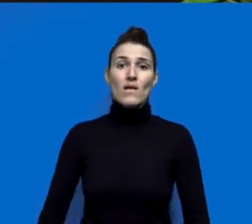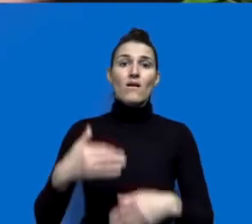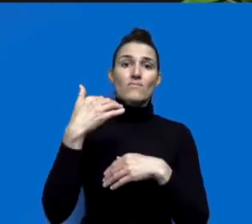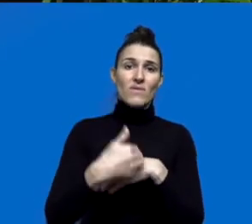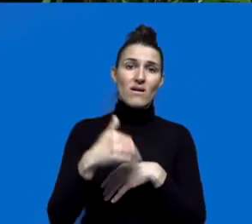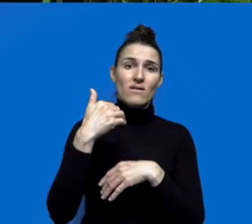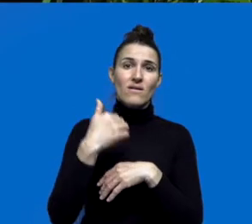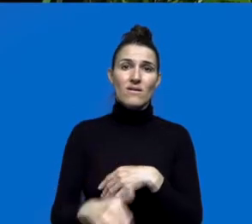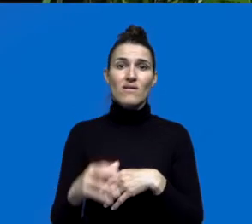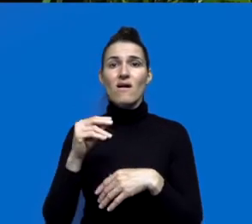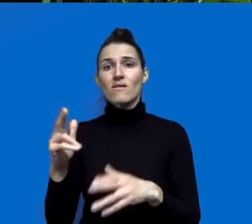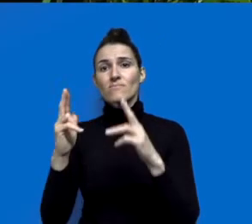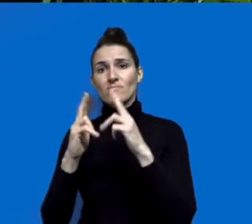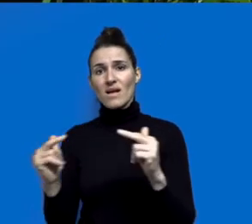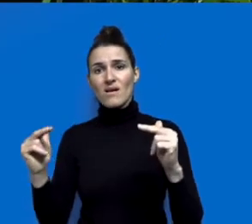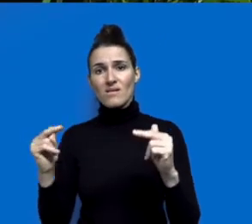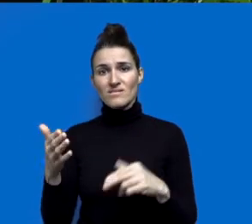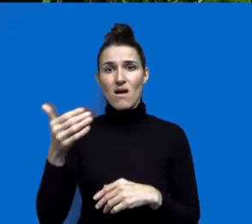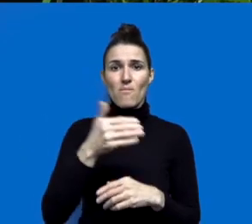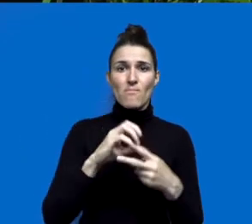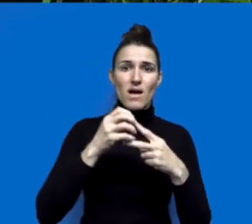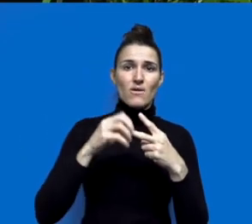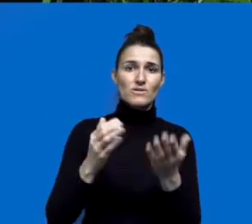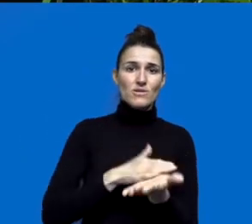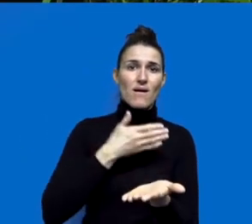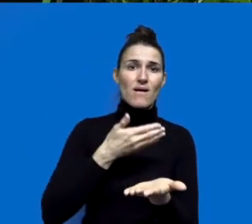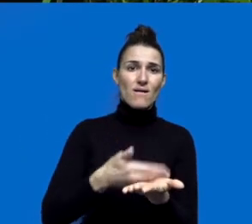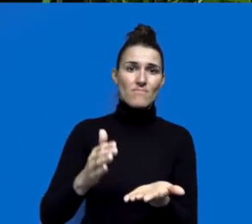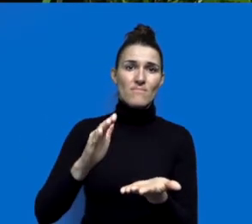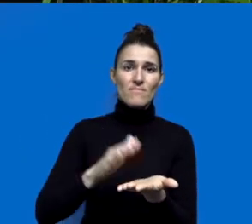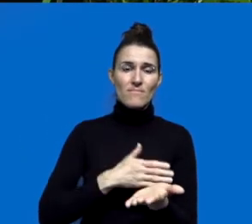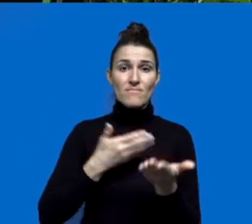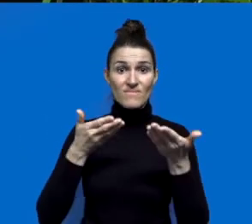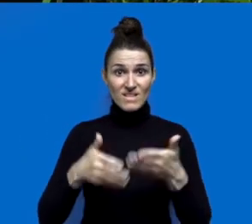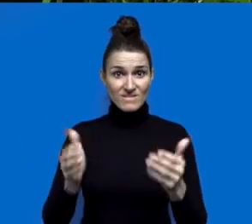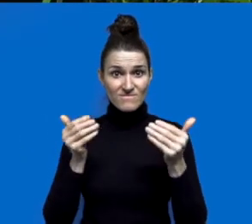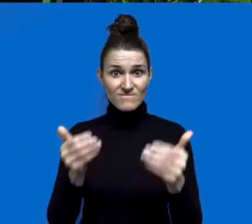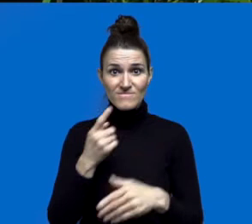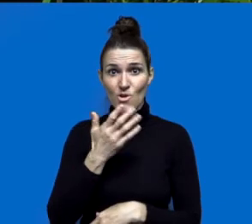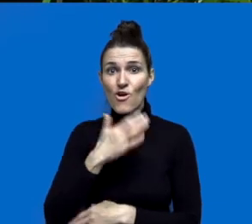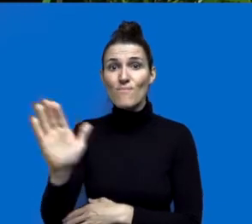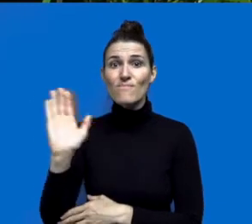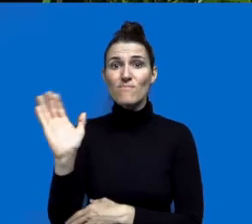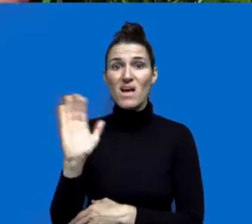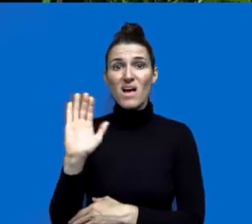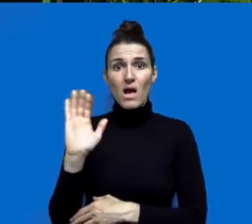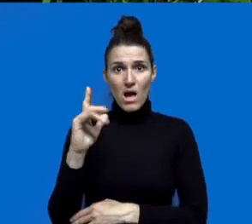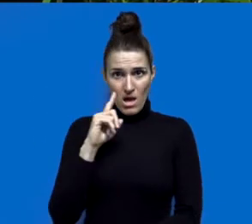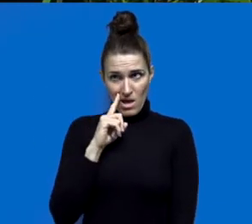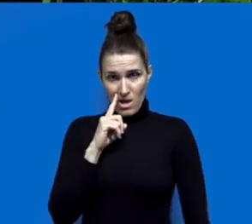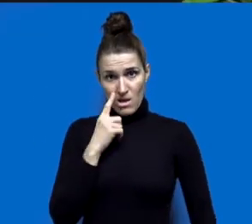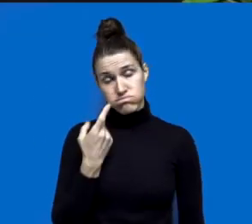Bannock and bacon, salmon berry jam. Let's say goodbye as bored as